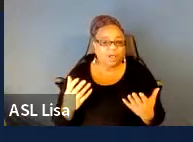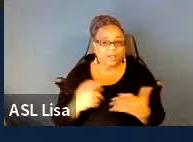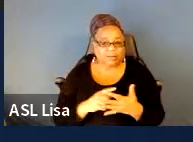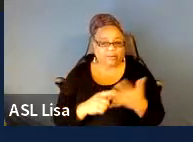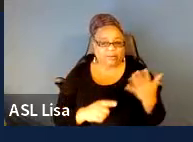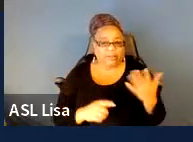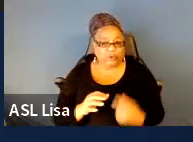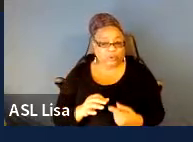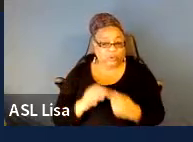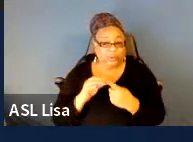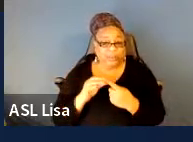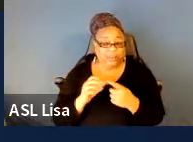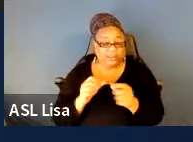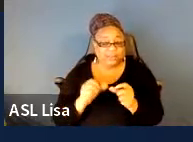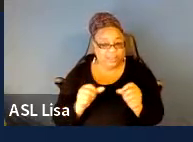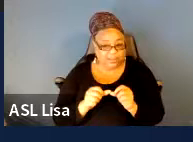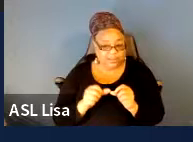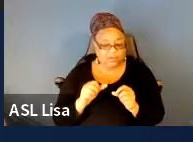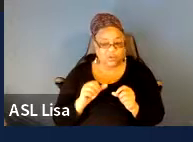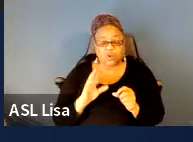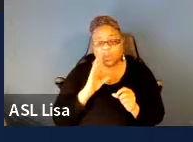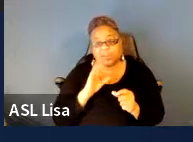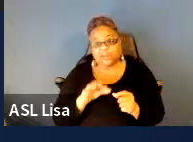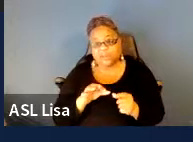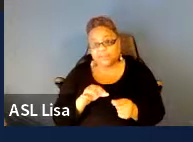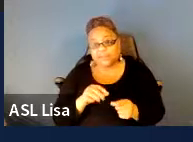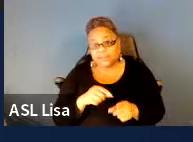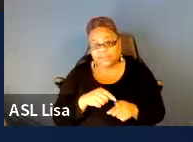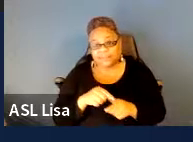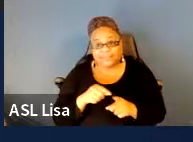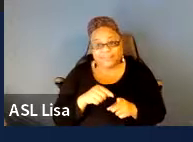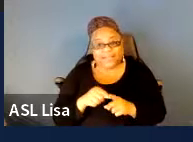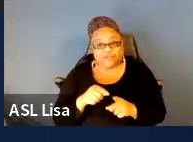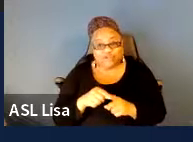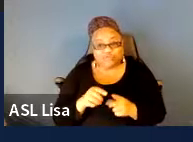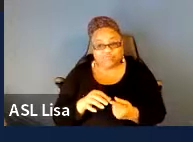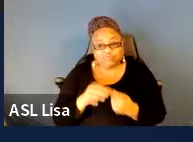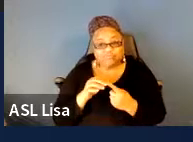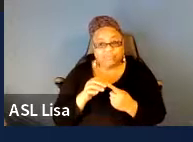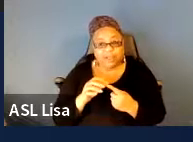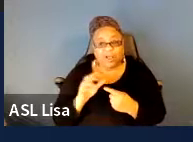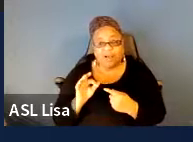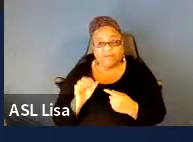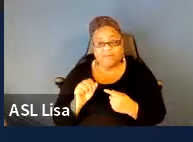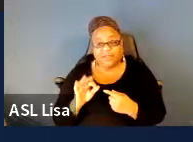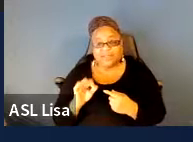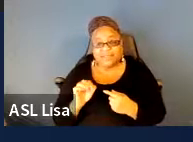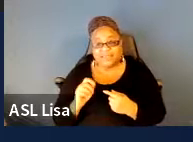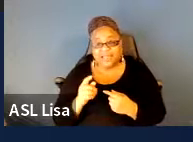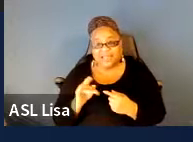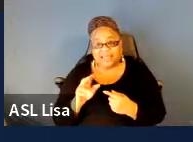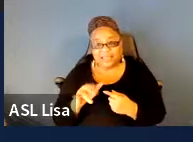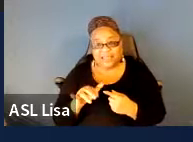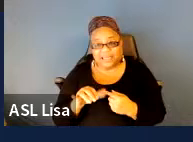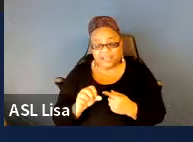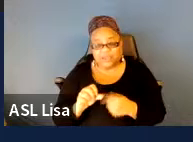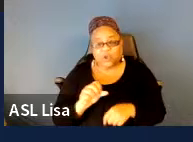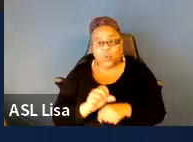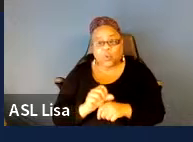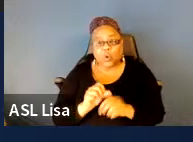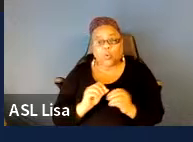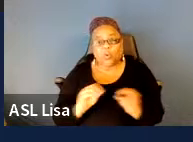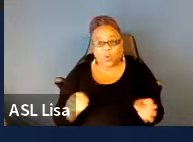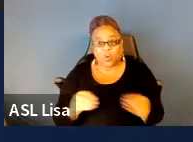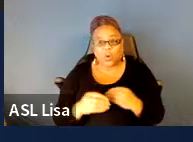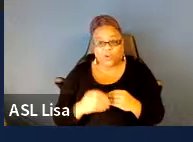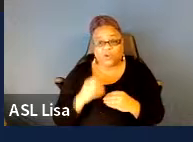unique type of spaces or these special facilities, that you make sure that you work with the organizations or the groups